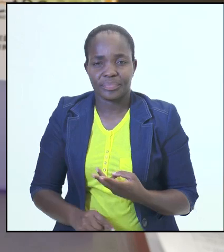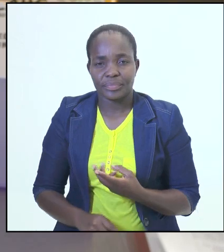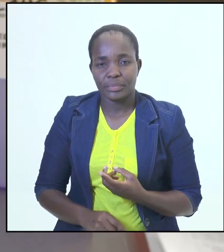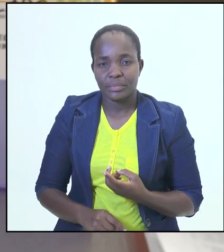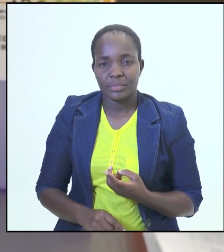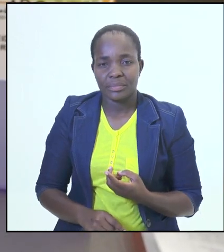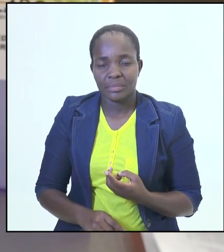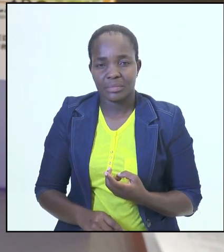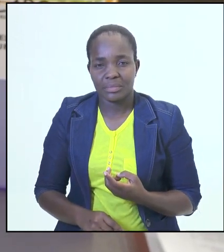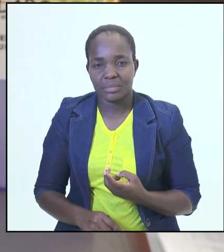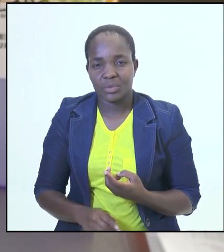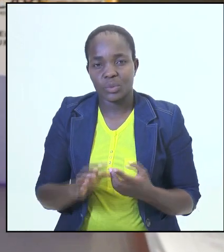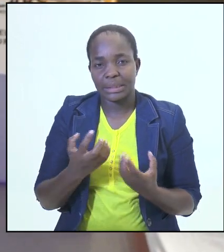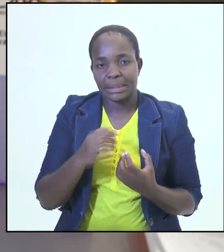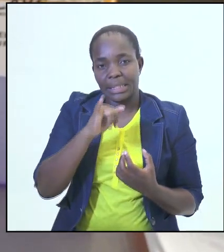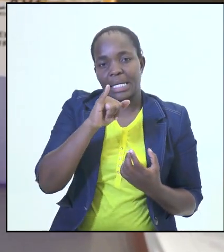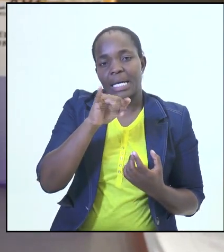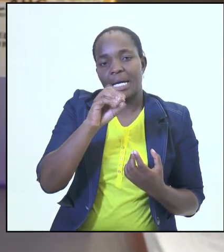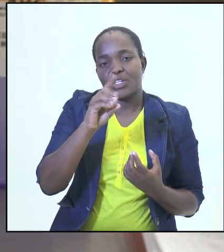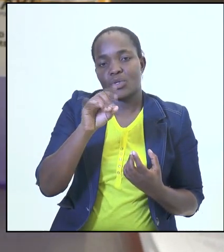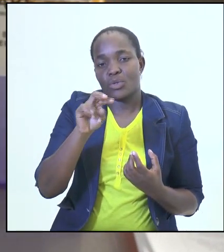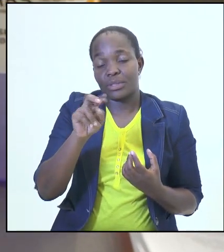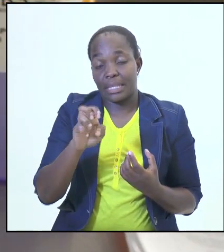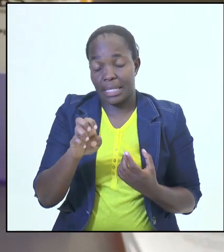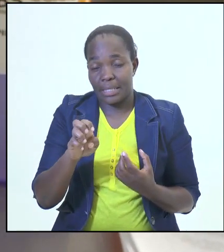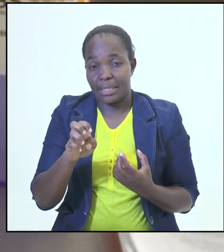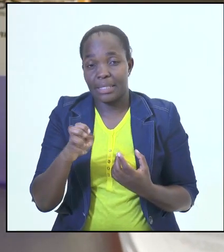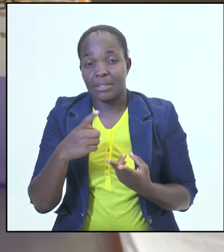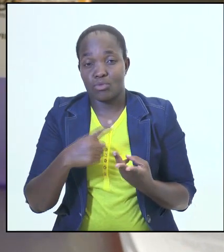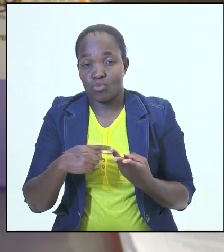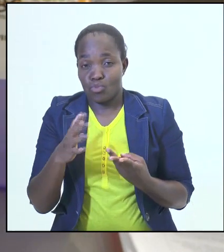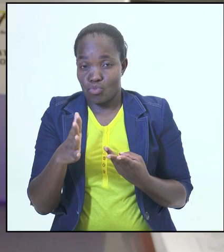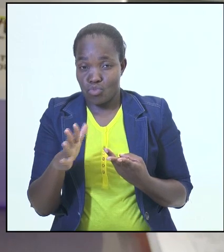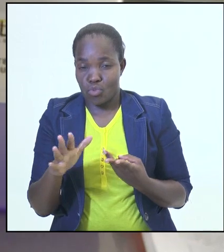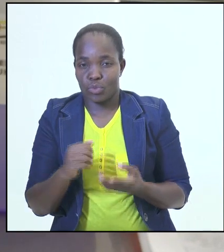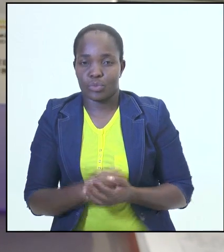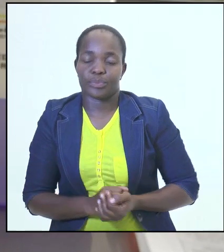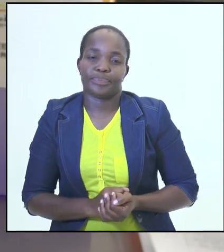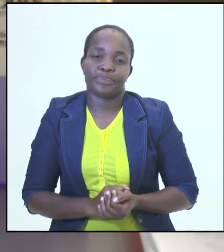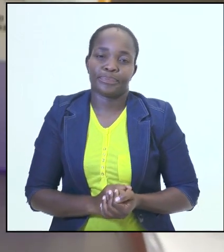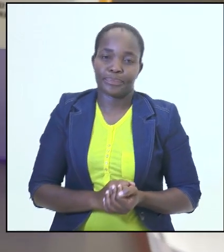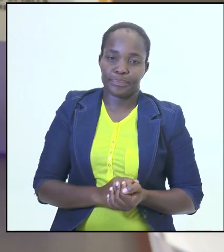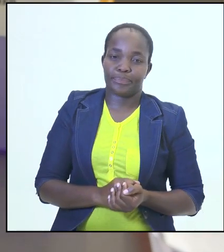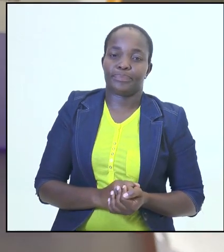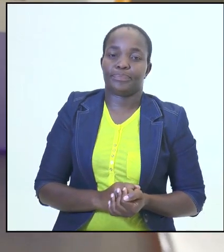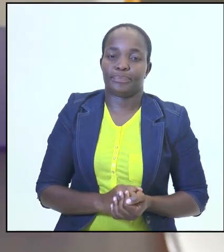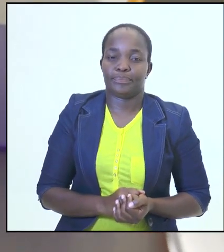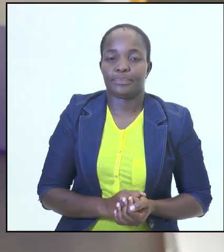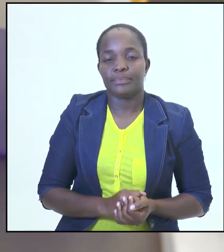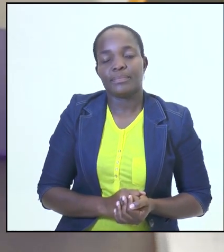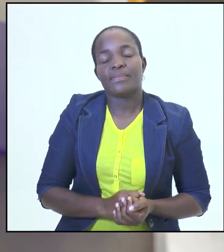this iodine solution, hot water and forceps for handling the hot